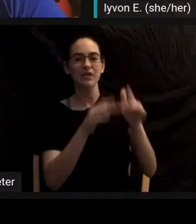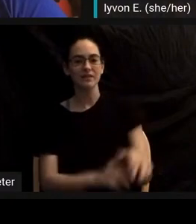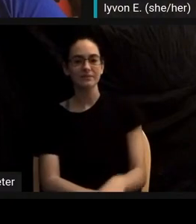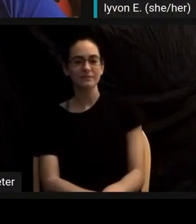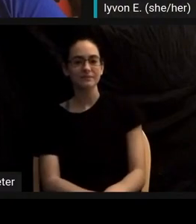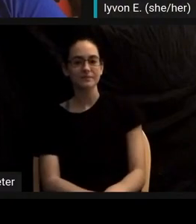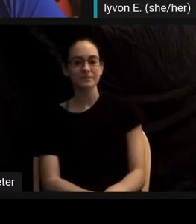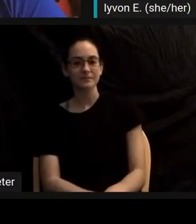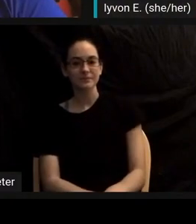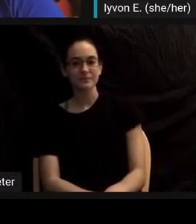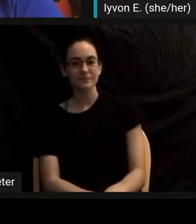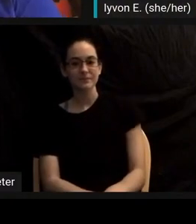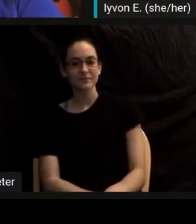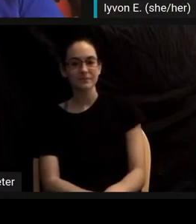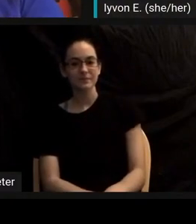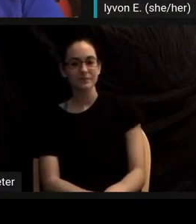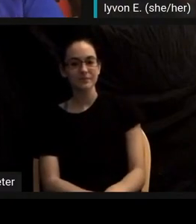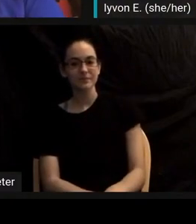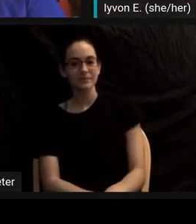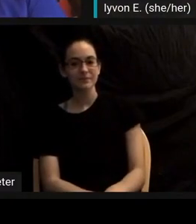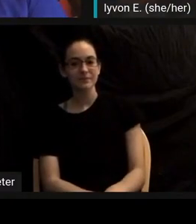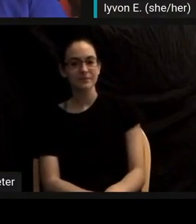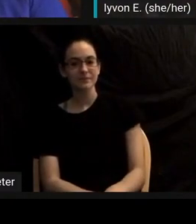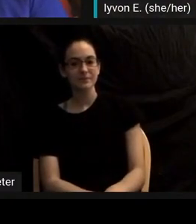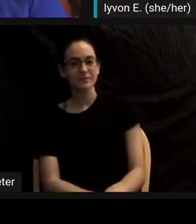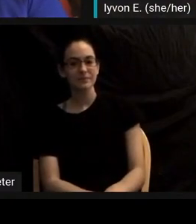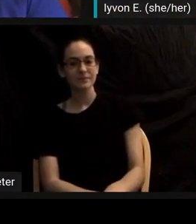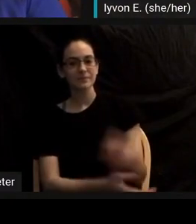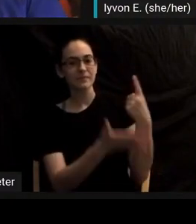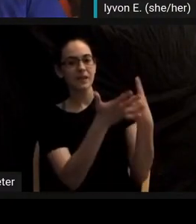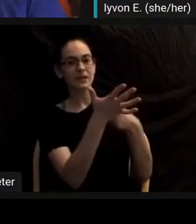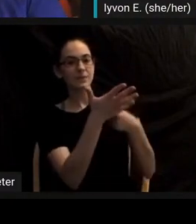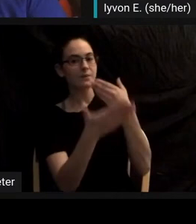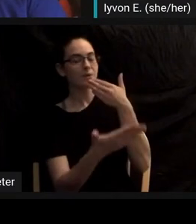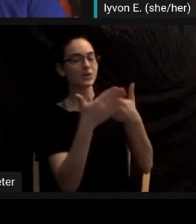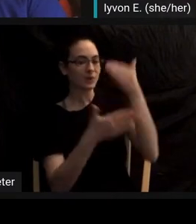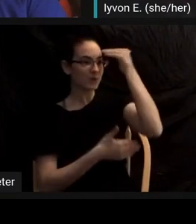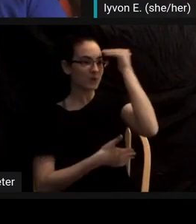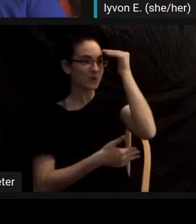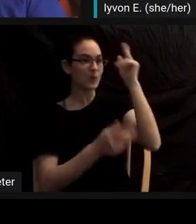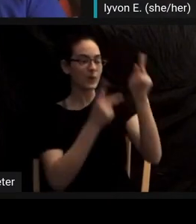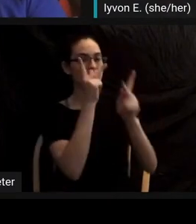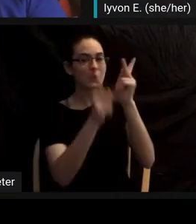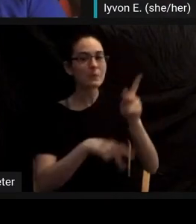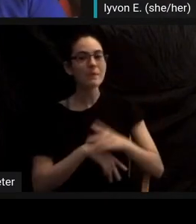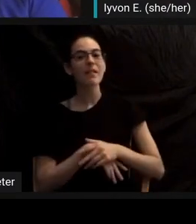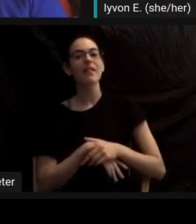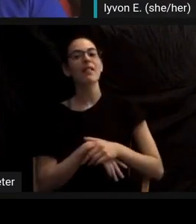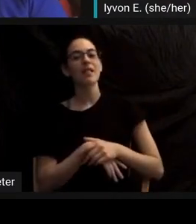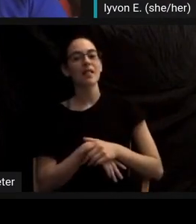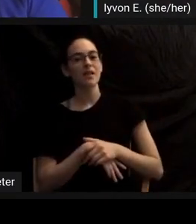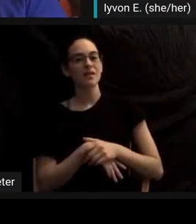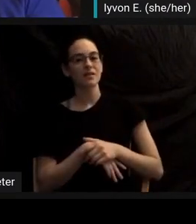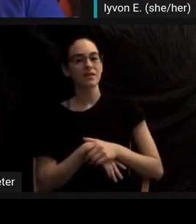for a collaborator for a specific thing. It's just sometimes good to know people. Sometimes good to just go on